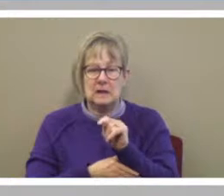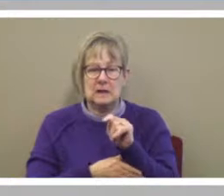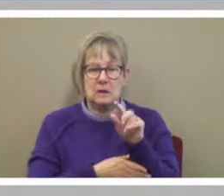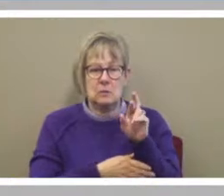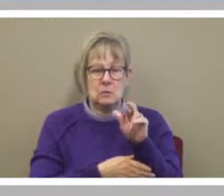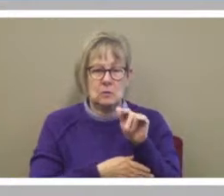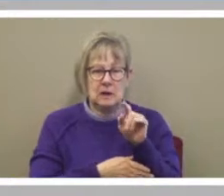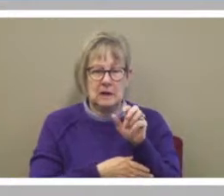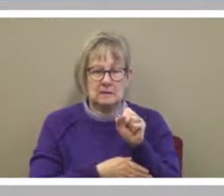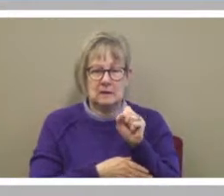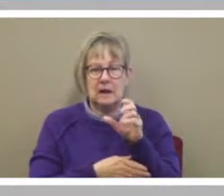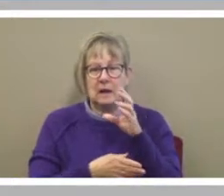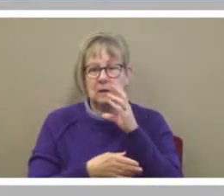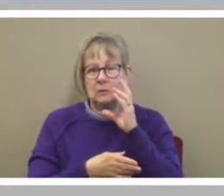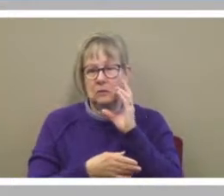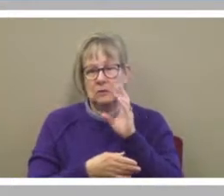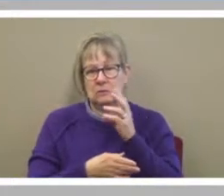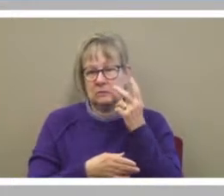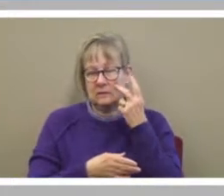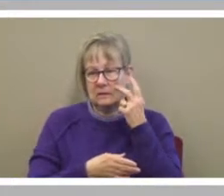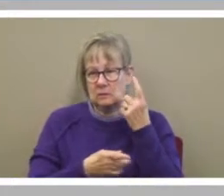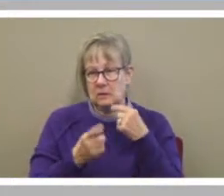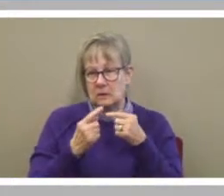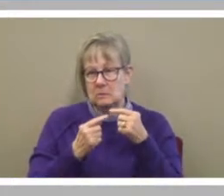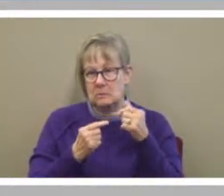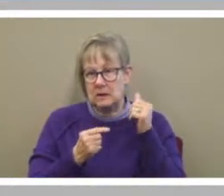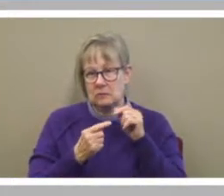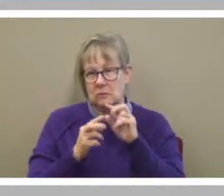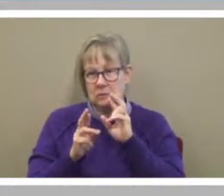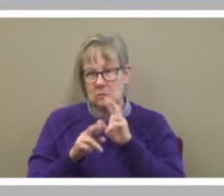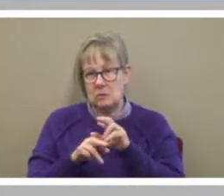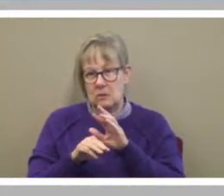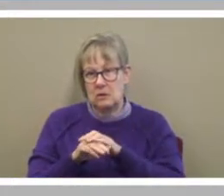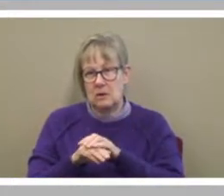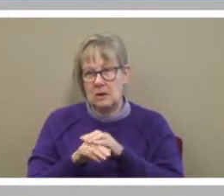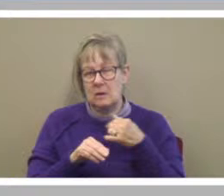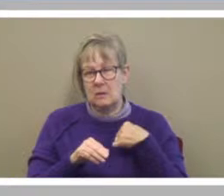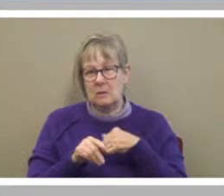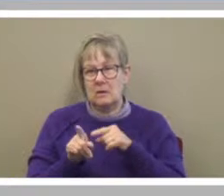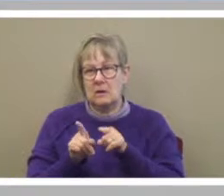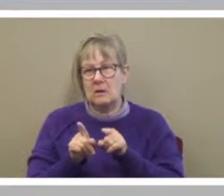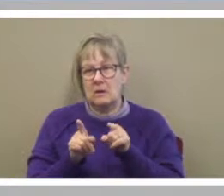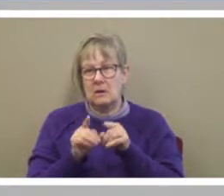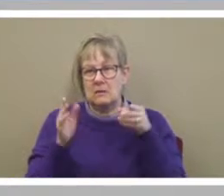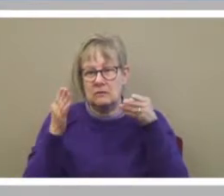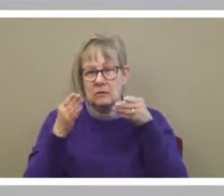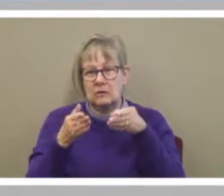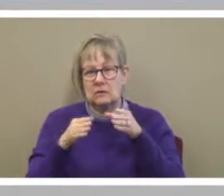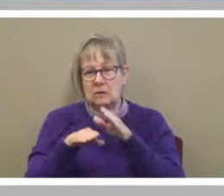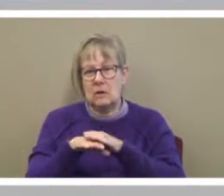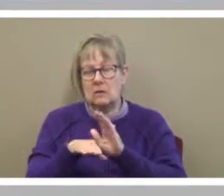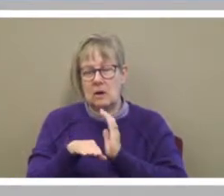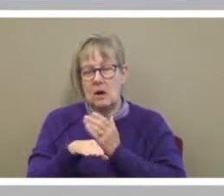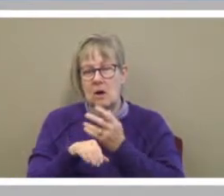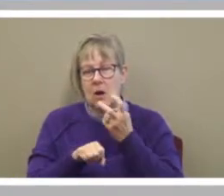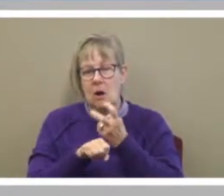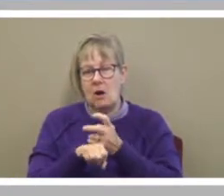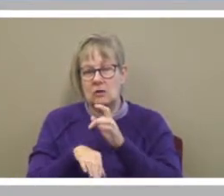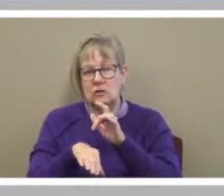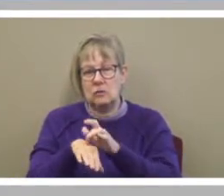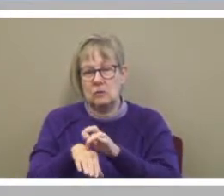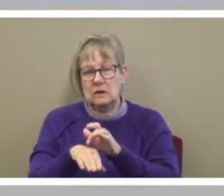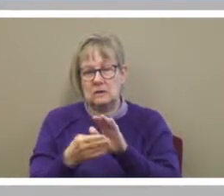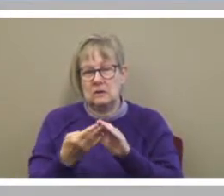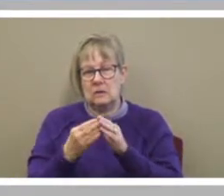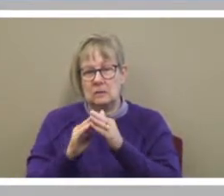year that we'll come back and report on. We're also focusing on like the hard to reach communities. So we've